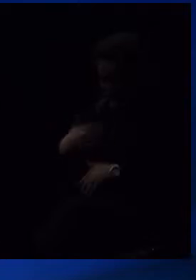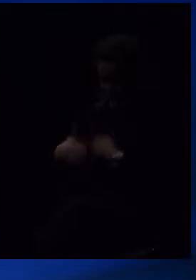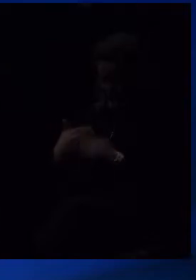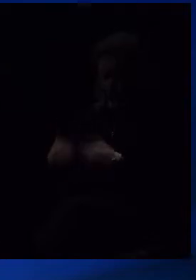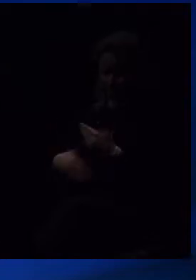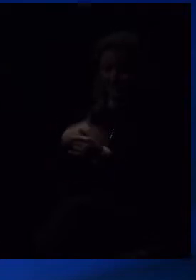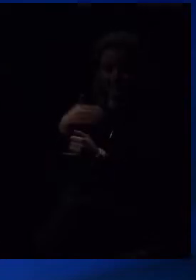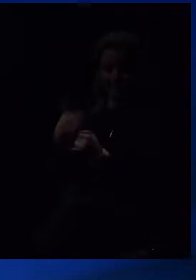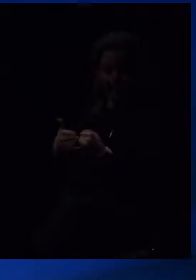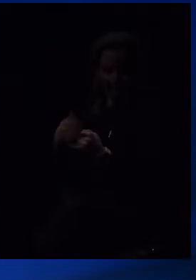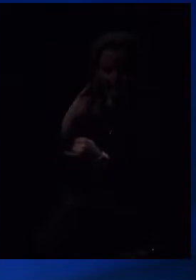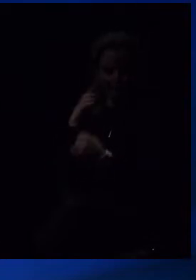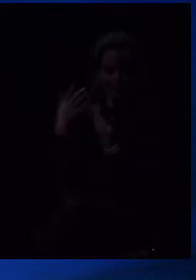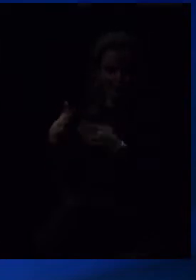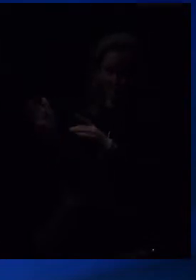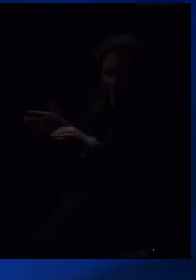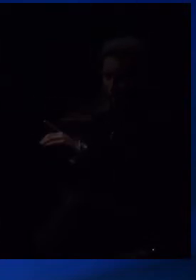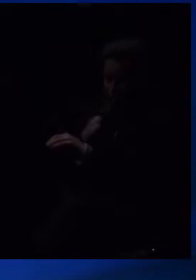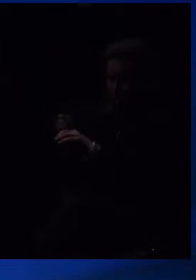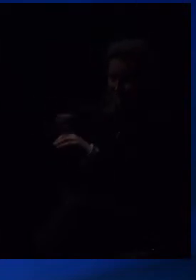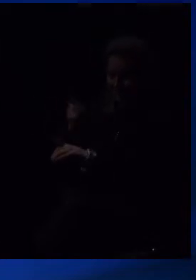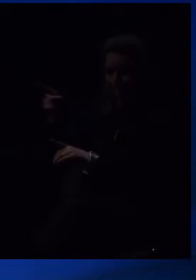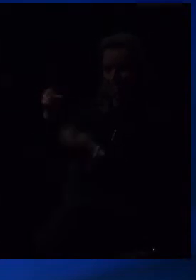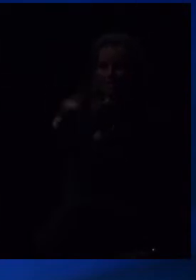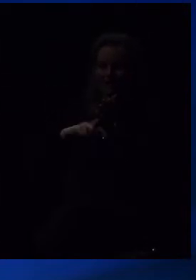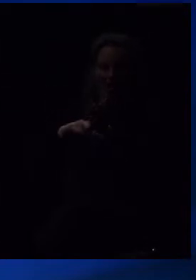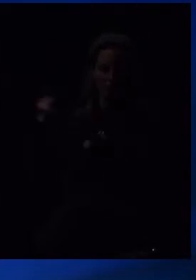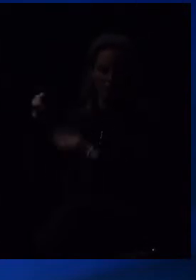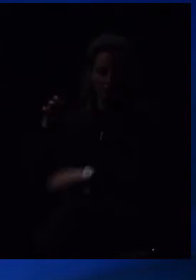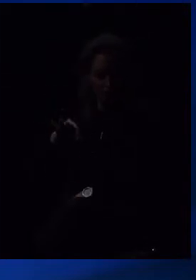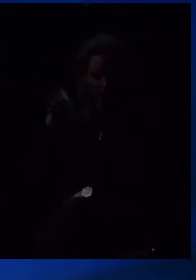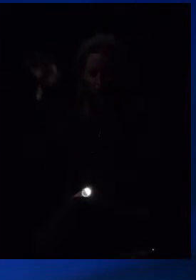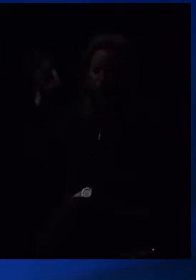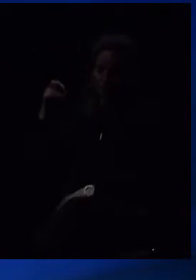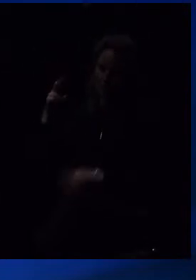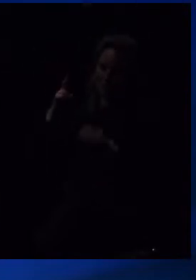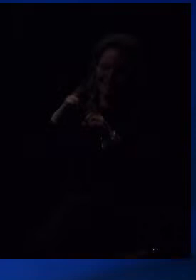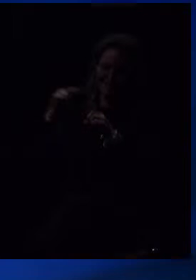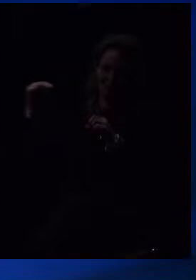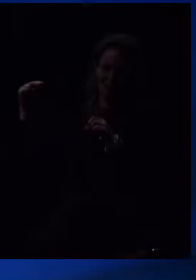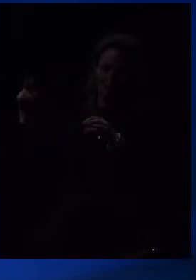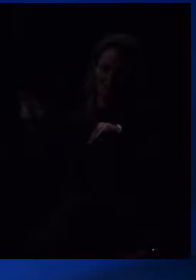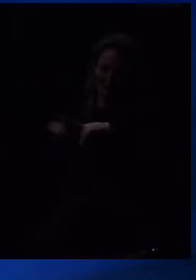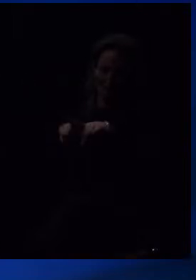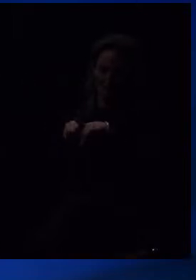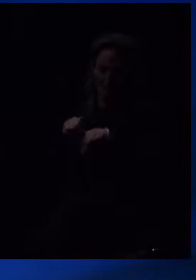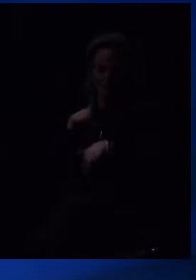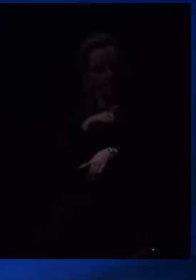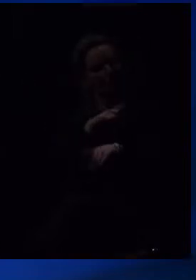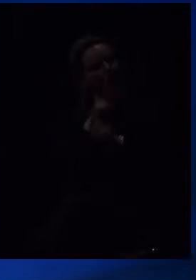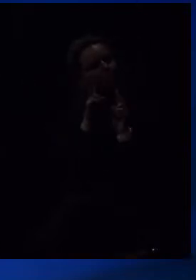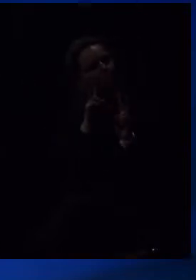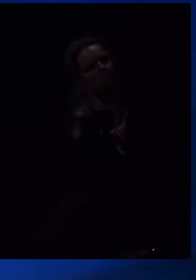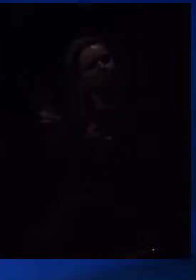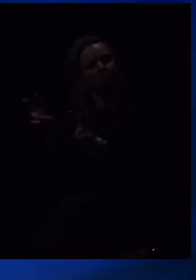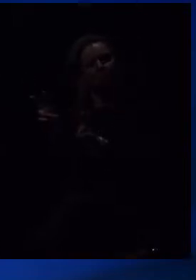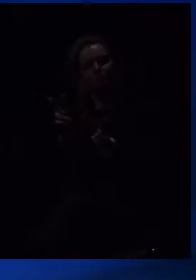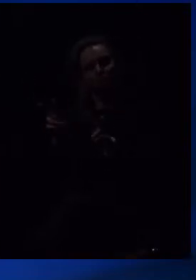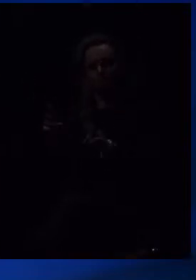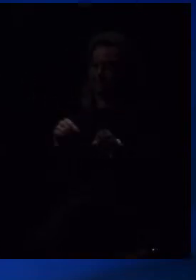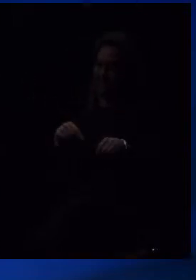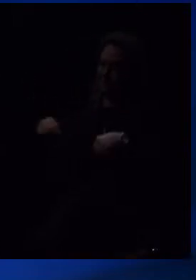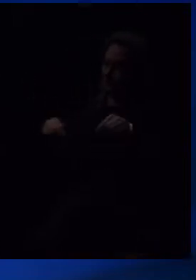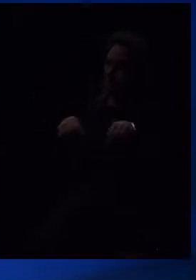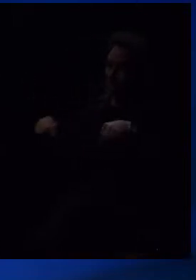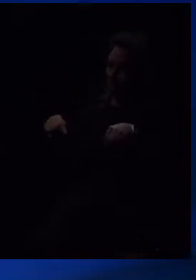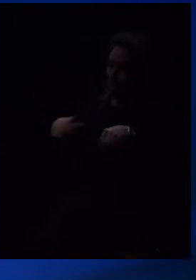Maura to go with digital also, because that was part of aesthetics and her vision as a director. So we wanted to match